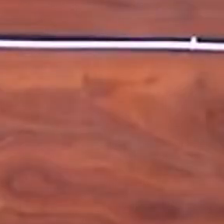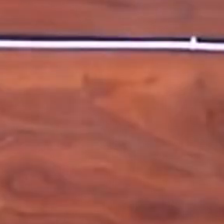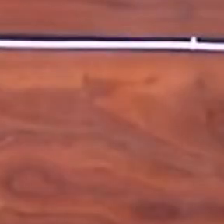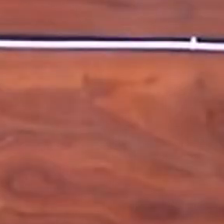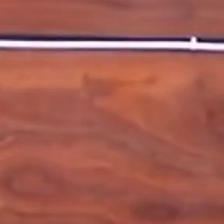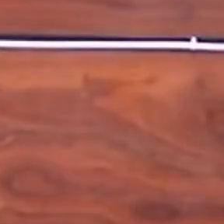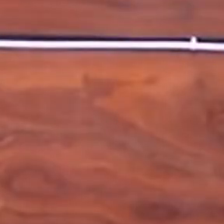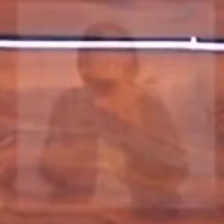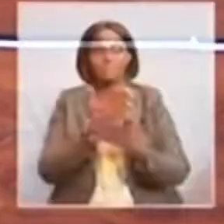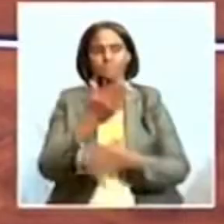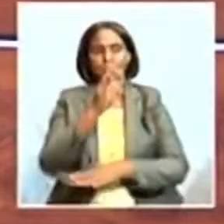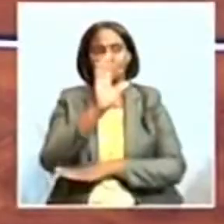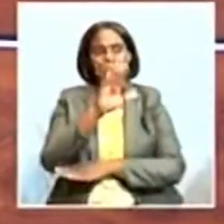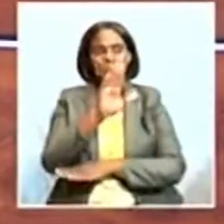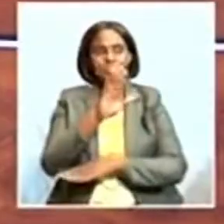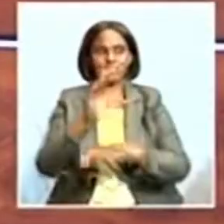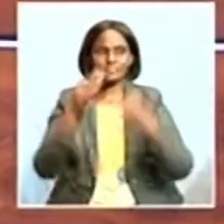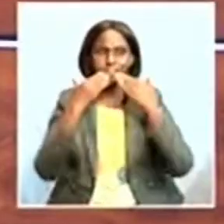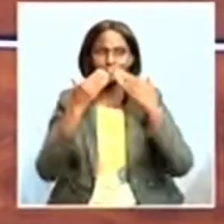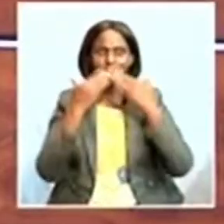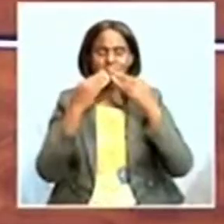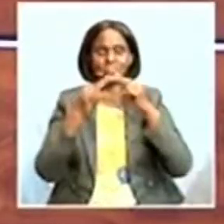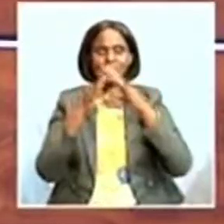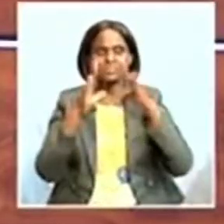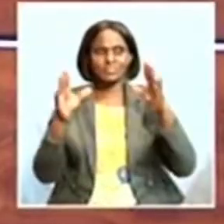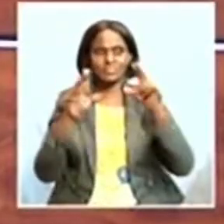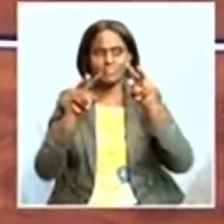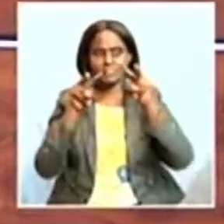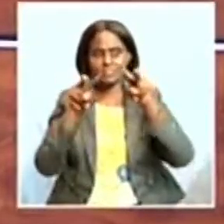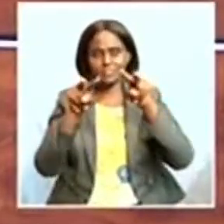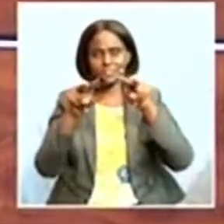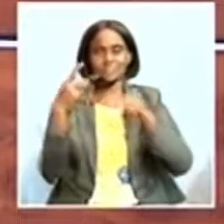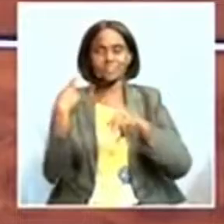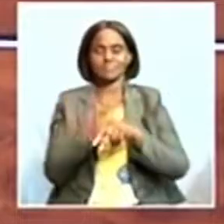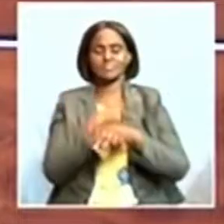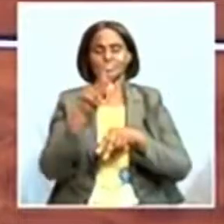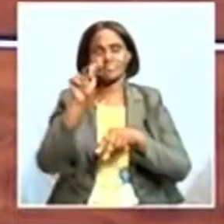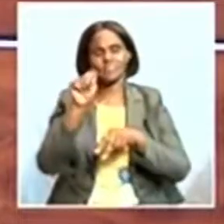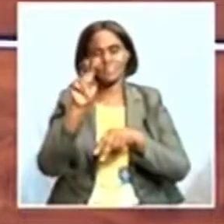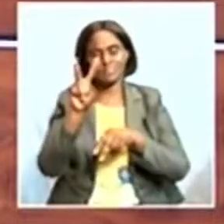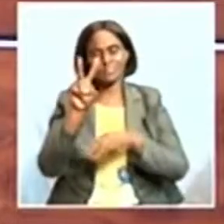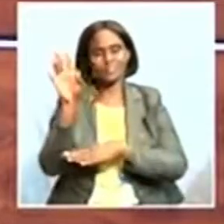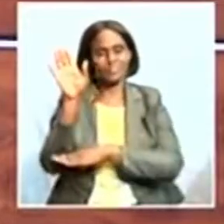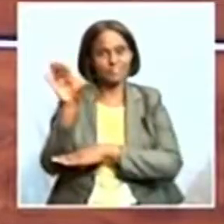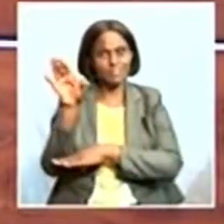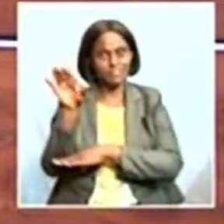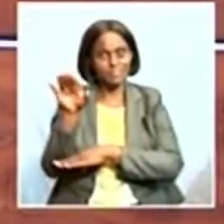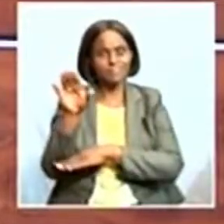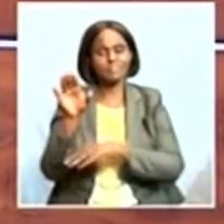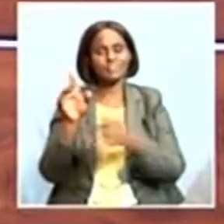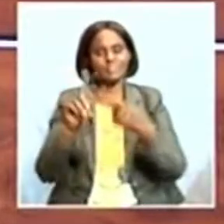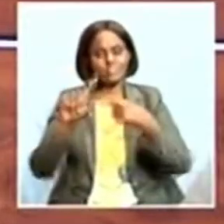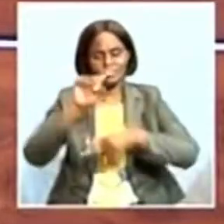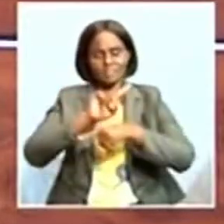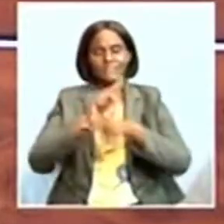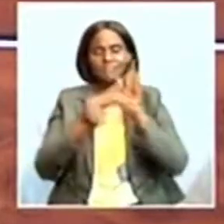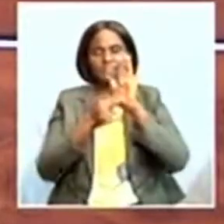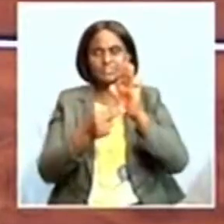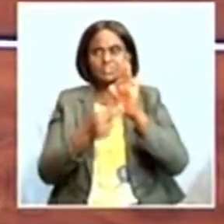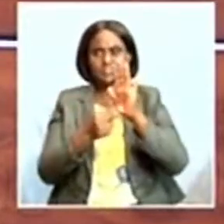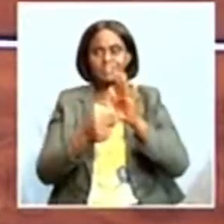Good afternoon, and thank you very much for tuning in to Parliament Television this afternoon. Live debates will be coming your way starting